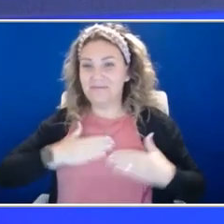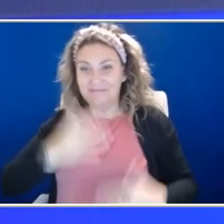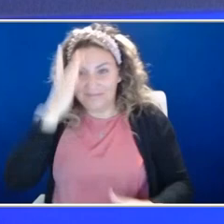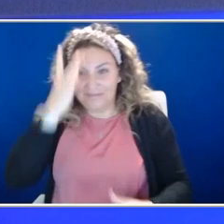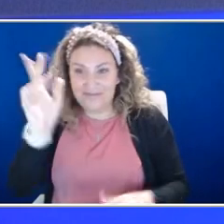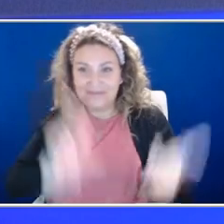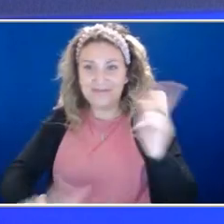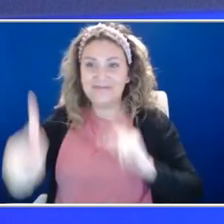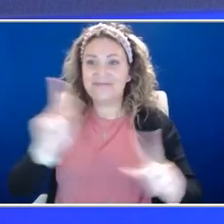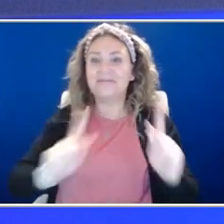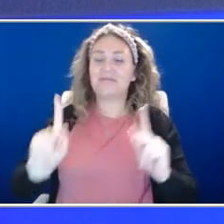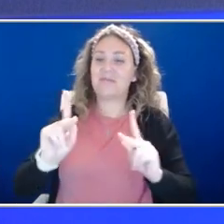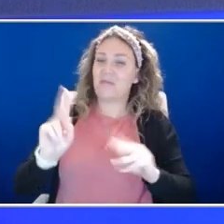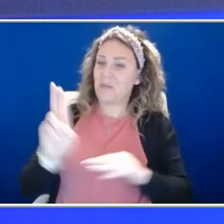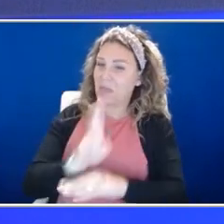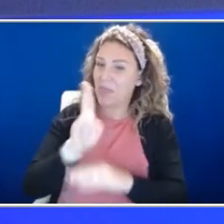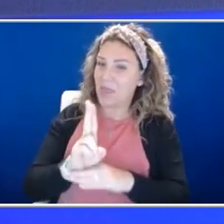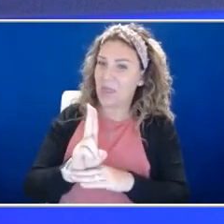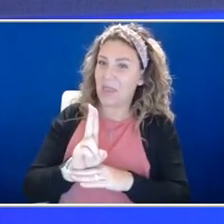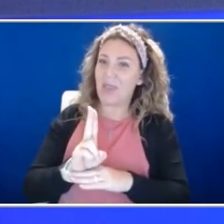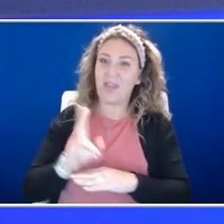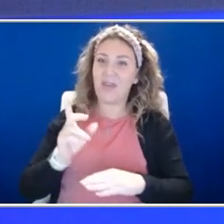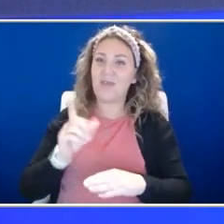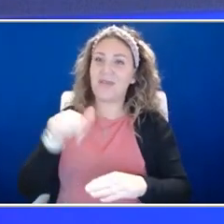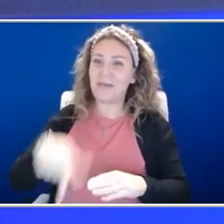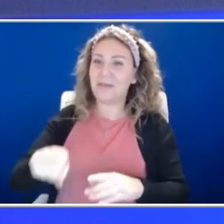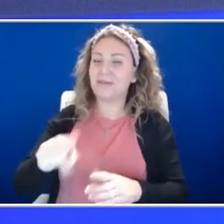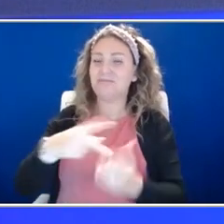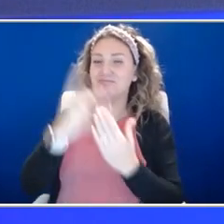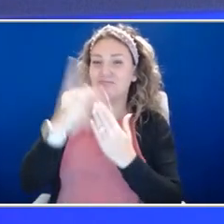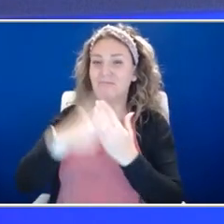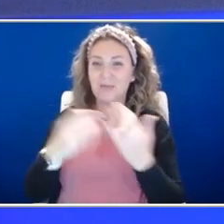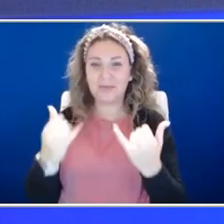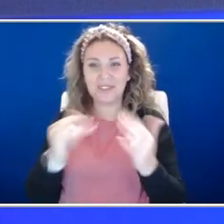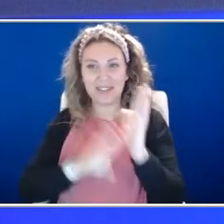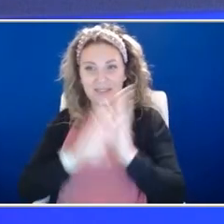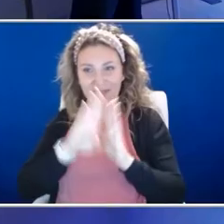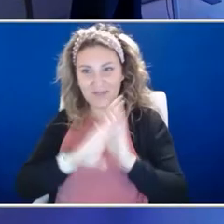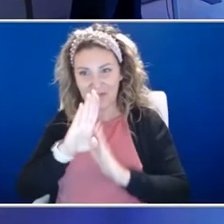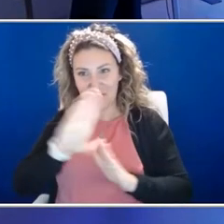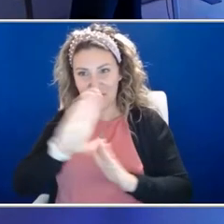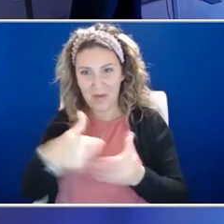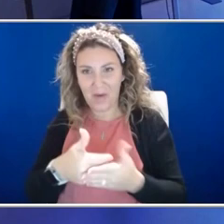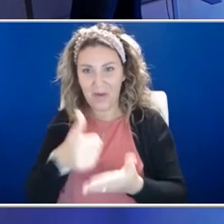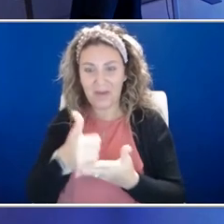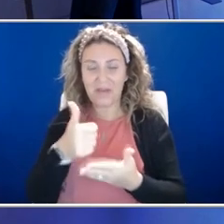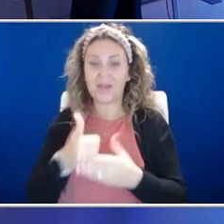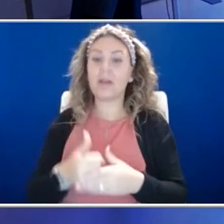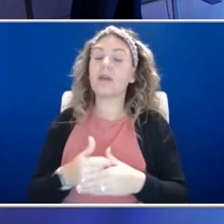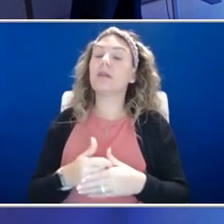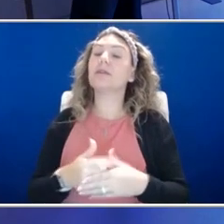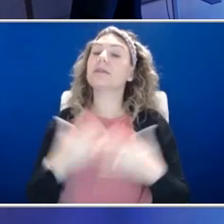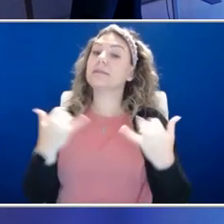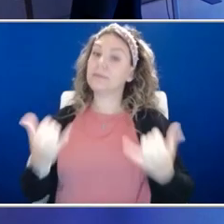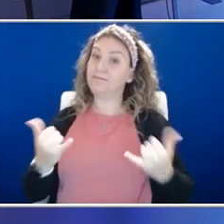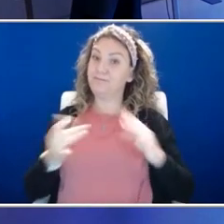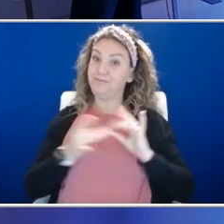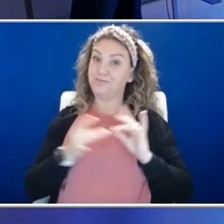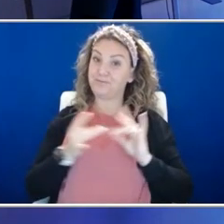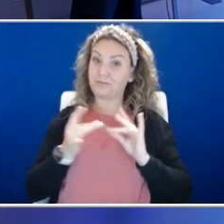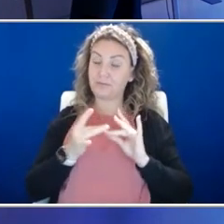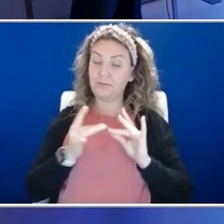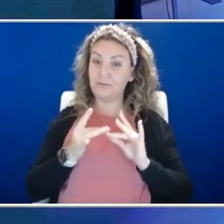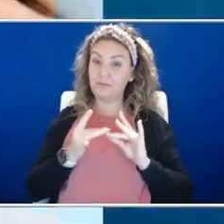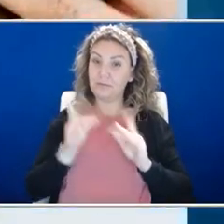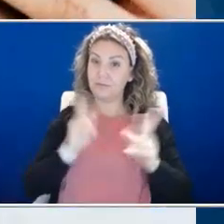your show today developing the tools that we can use. That will be very cool. That'll be very cool. All right, speaking, now is the time for our viewers to send